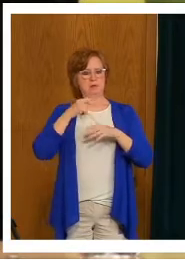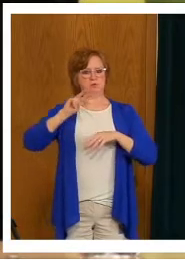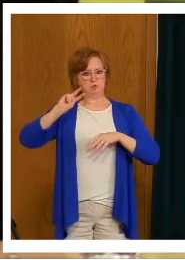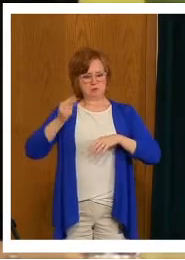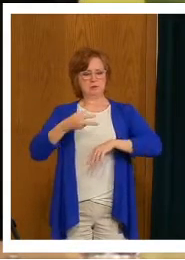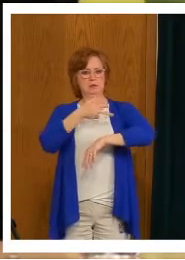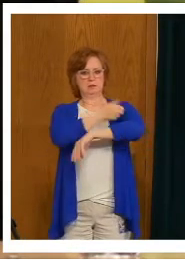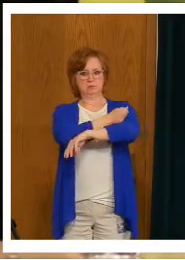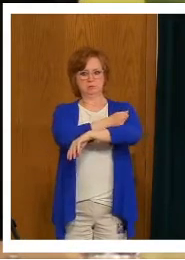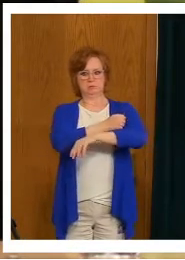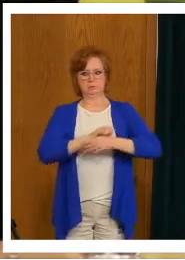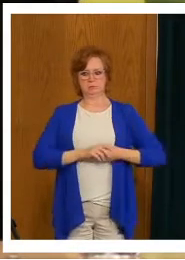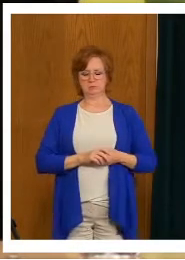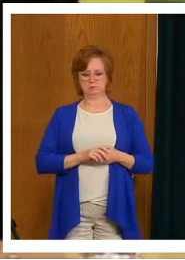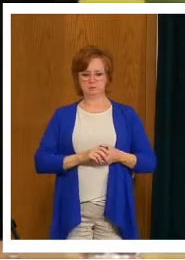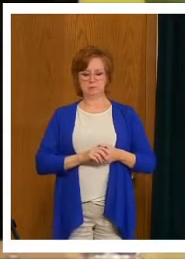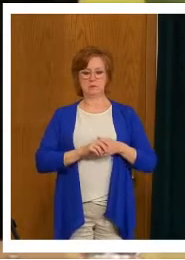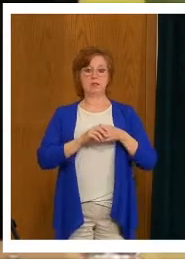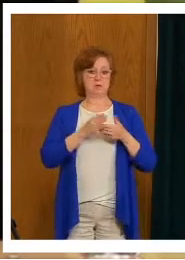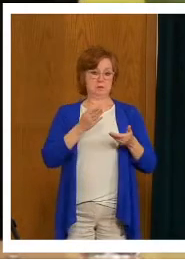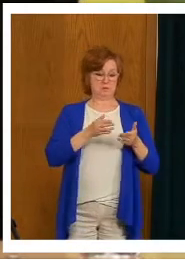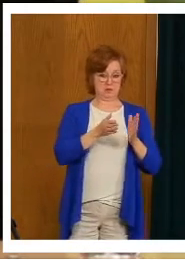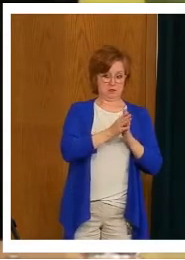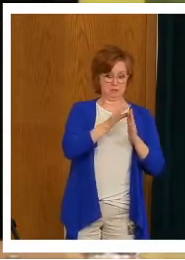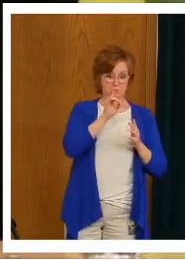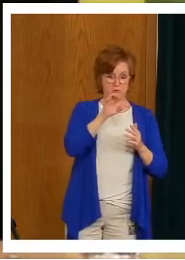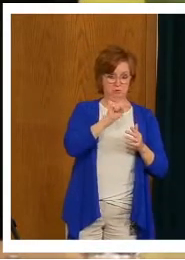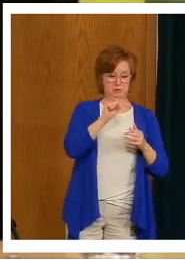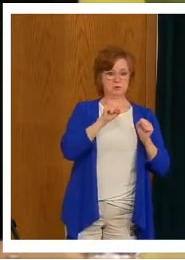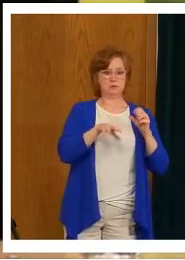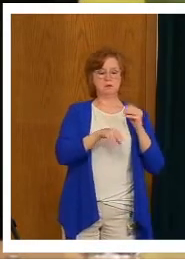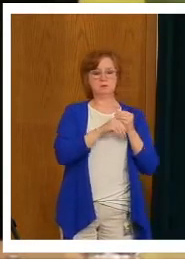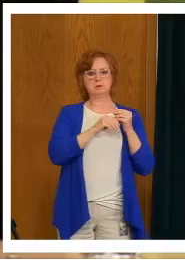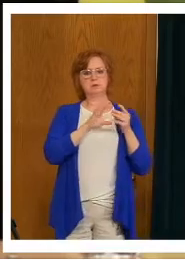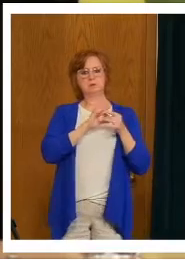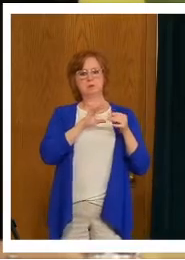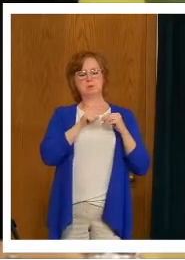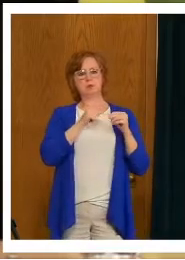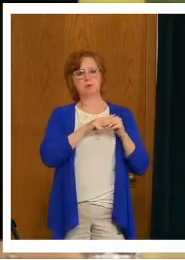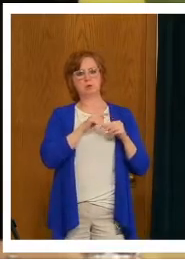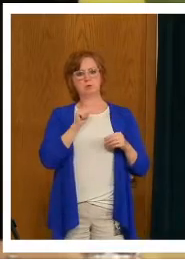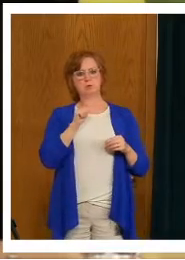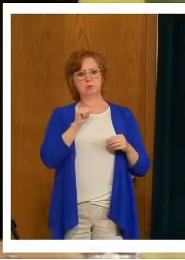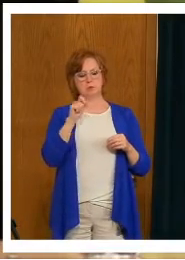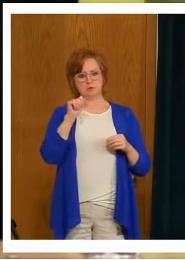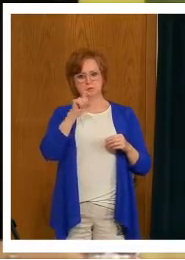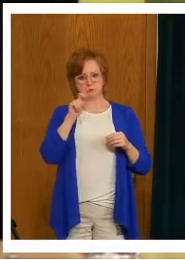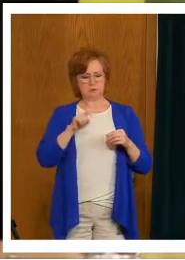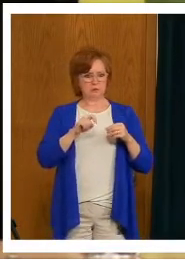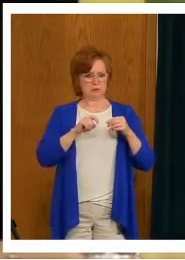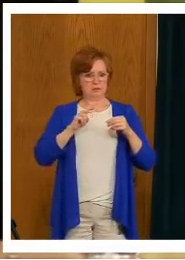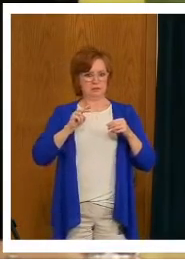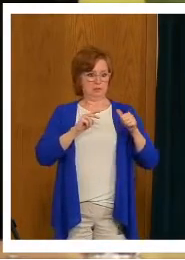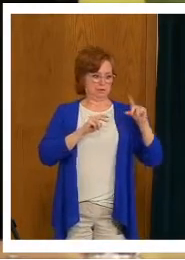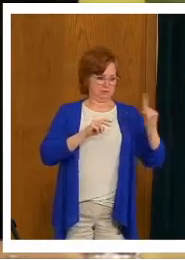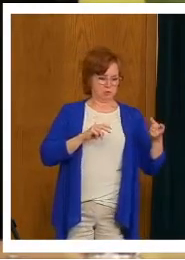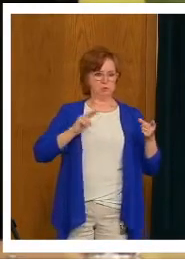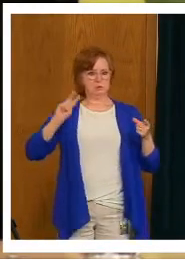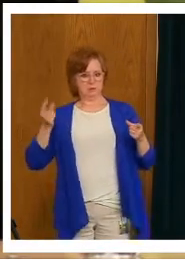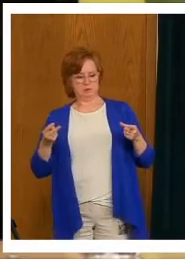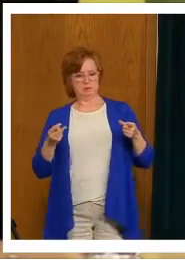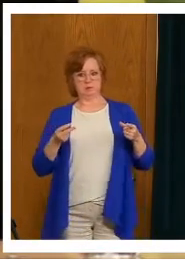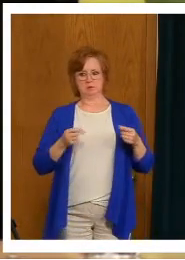first shots, ultimately second shots, and then Dr. Shahab on the second shot AstraZeneca Pfizer conversation.